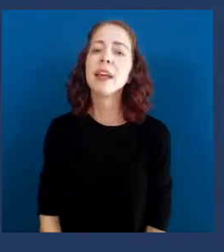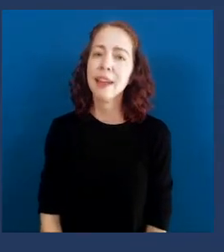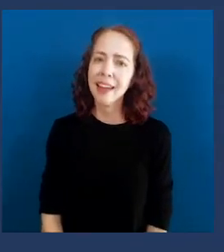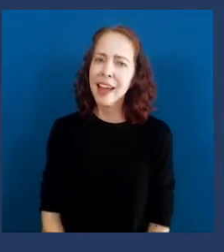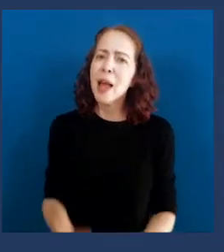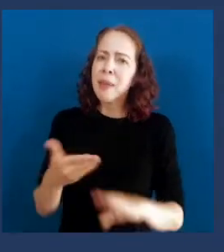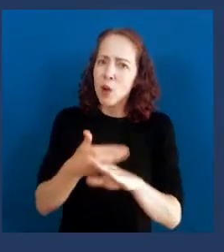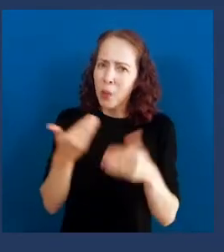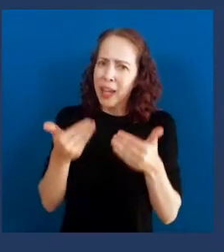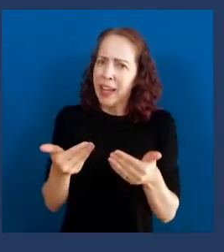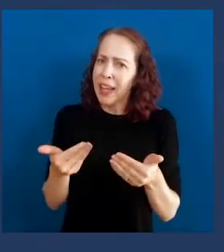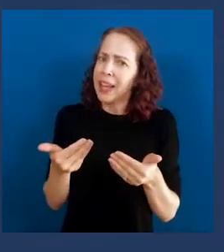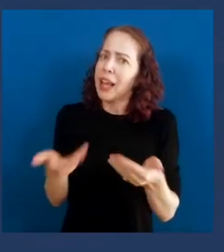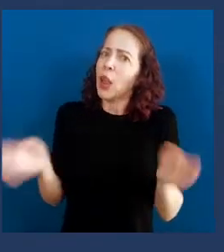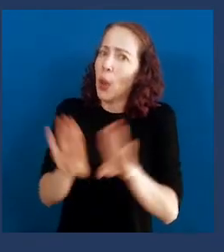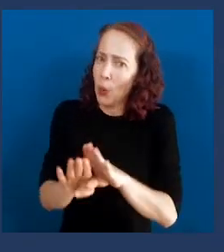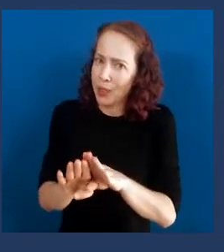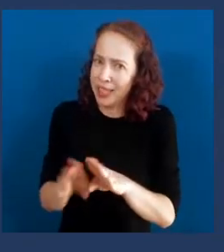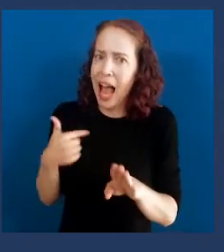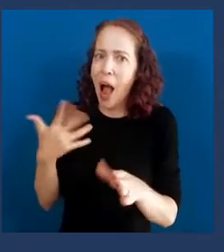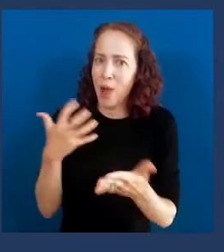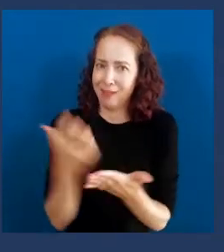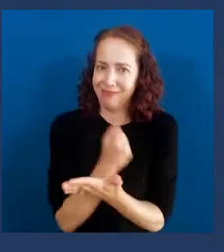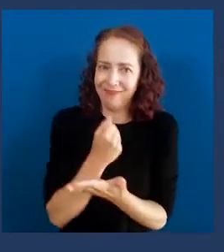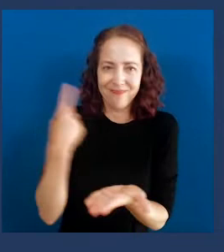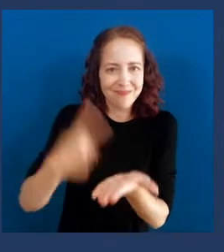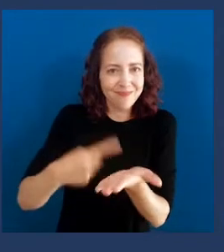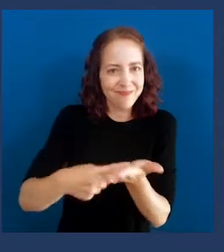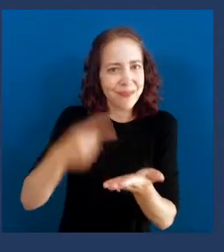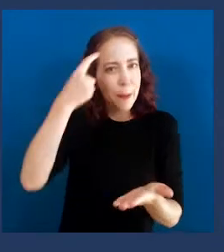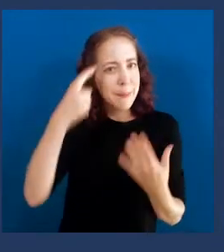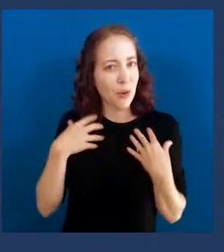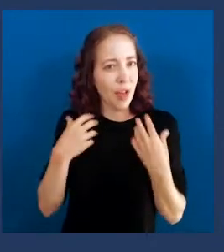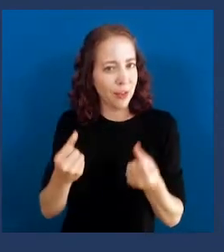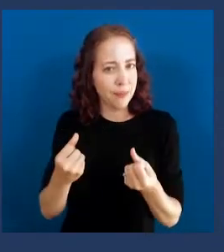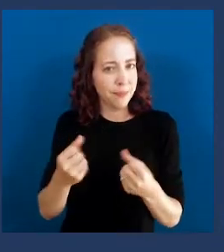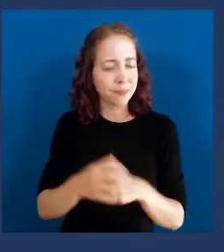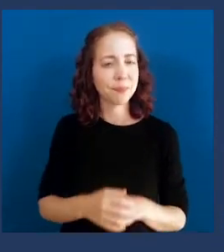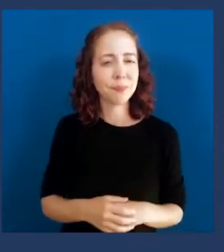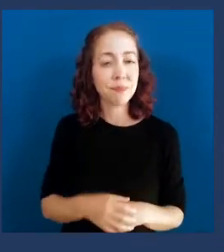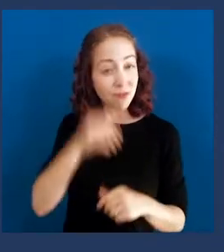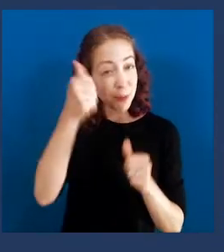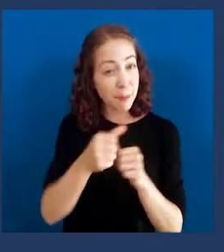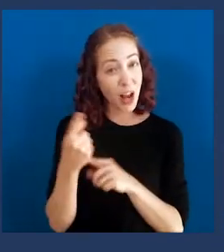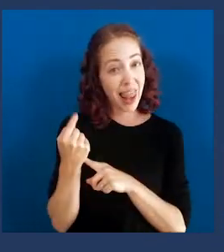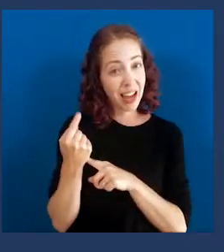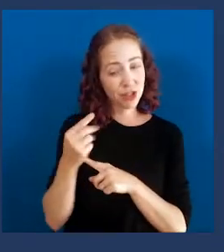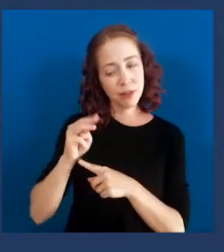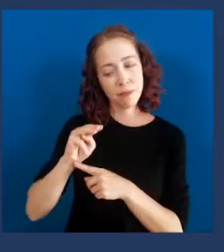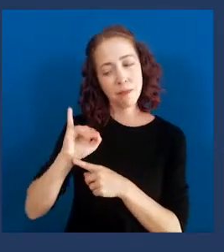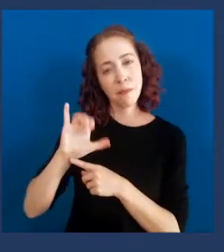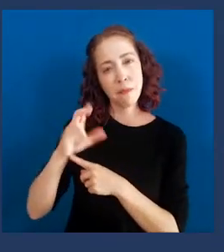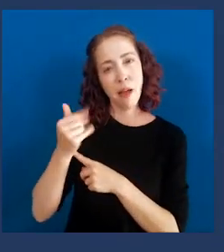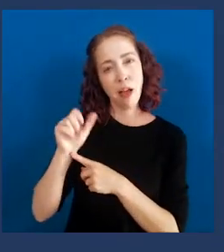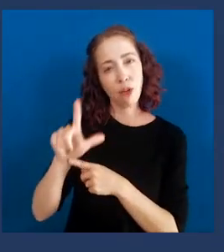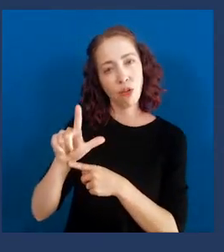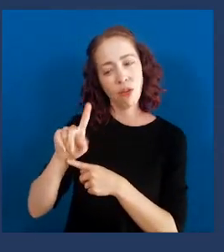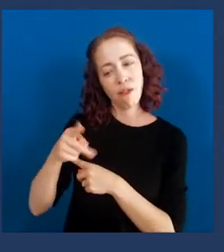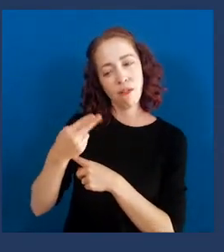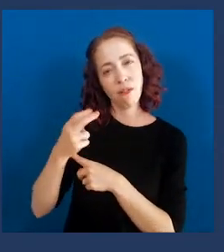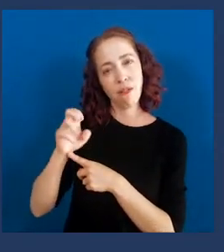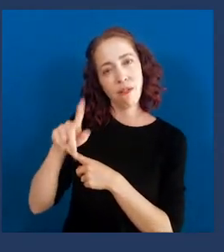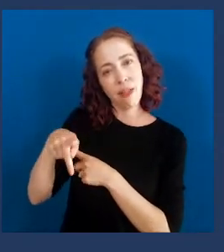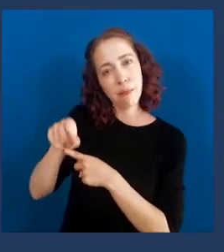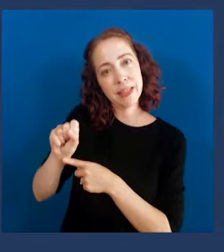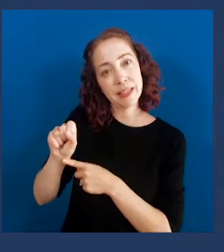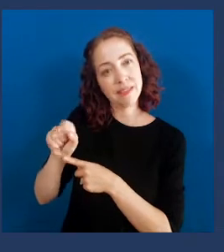Hey, before we close, I want to take one more minute and talk to you a little bit about mental health. Last year, if you remember, Michael Phelps joined us at the Ability